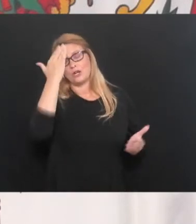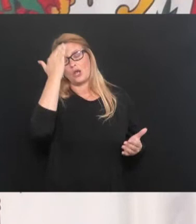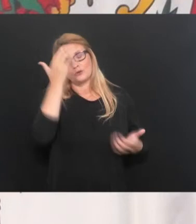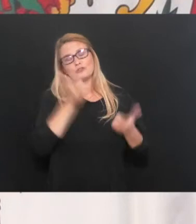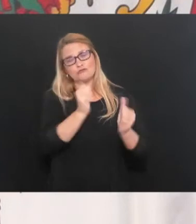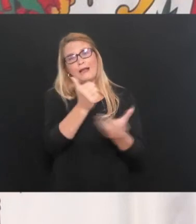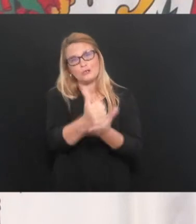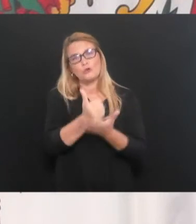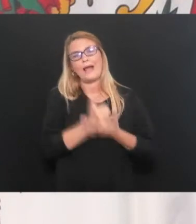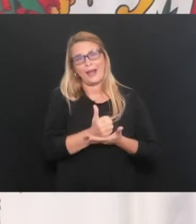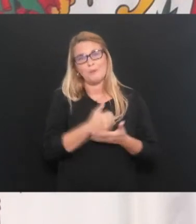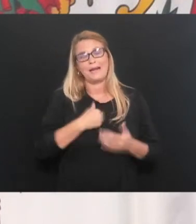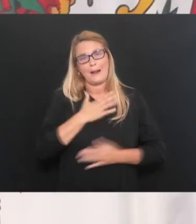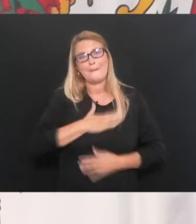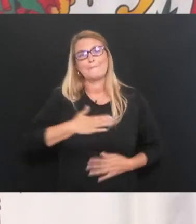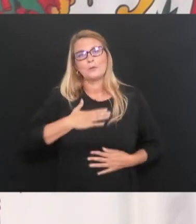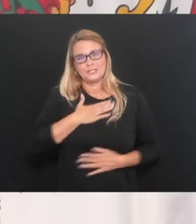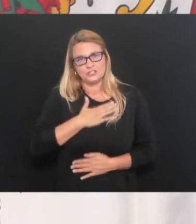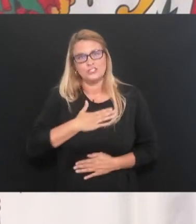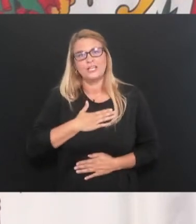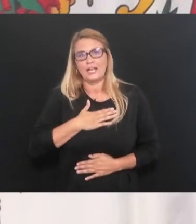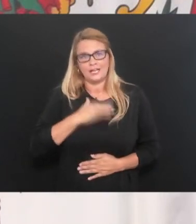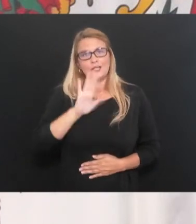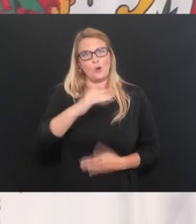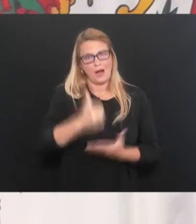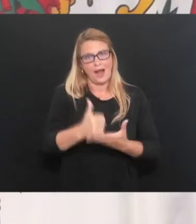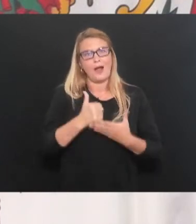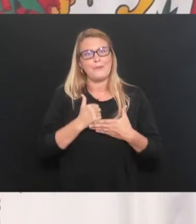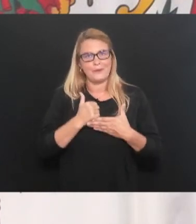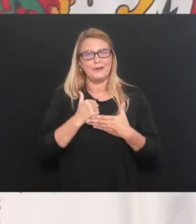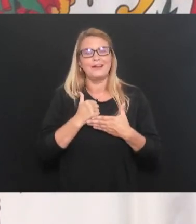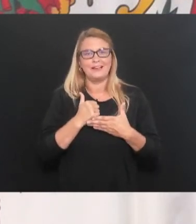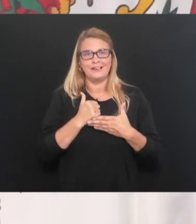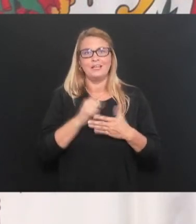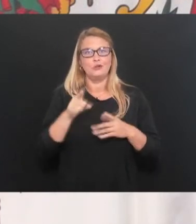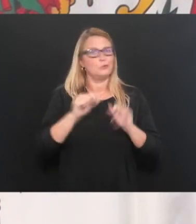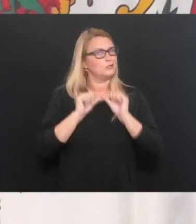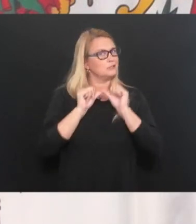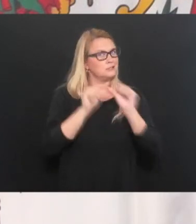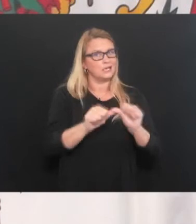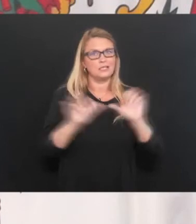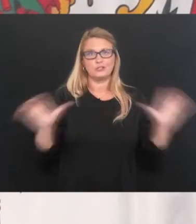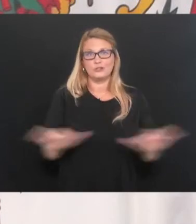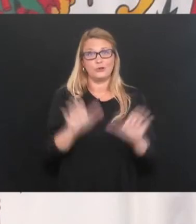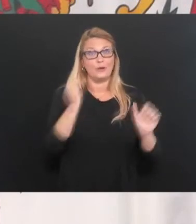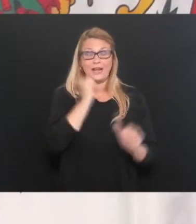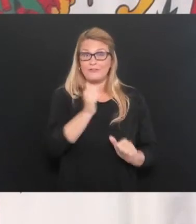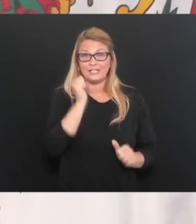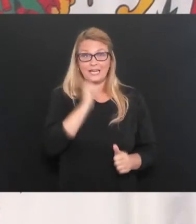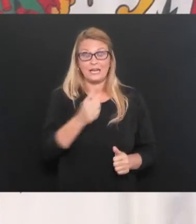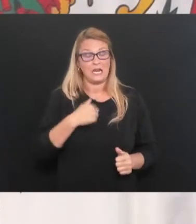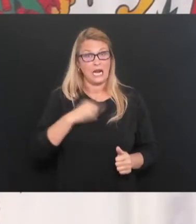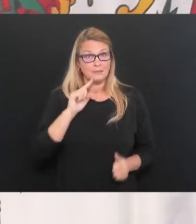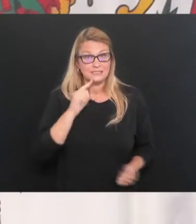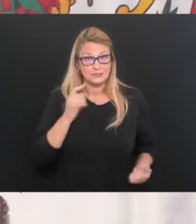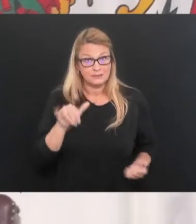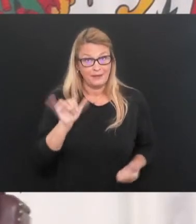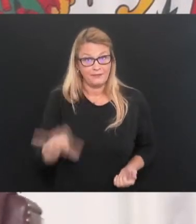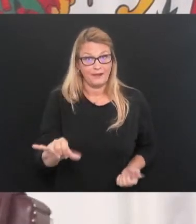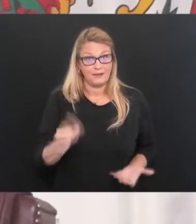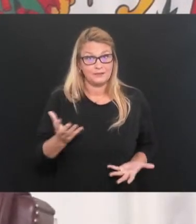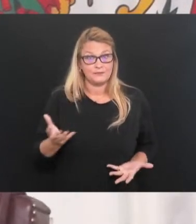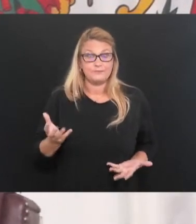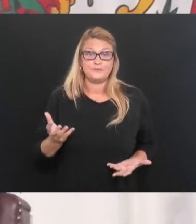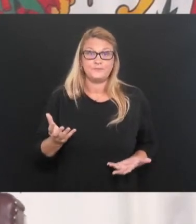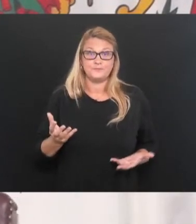in every way, and I appreciate all that you're doing, and you continue to do every day. I mean it. I mean that very sincerely. But